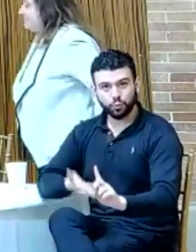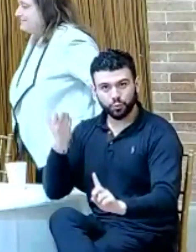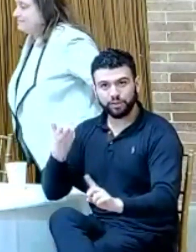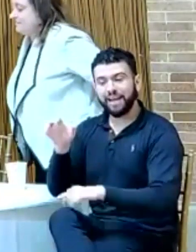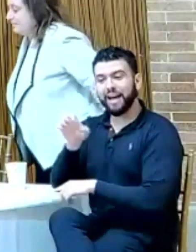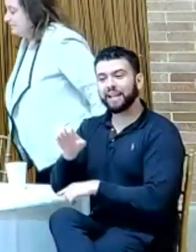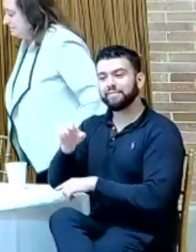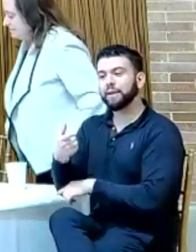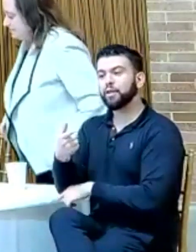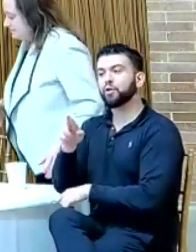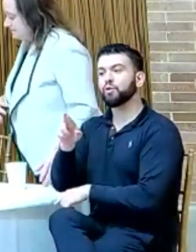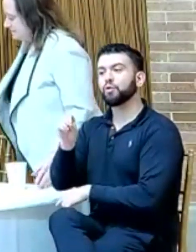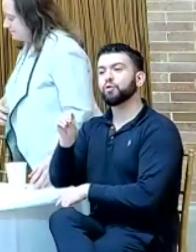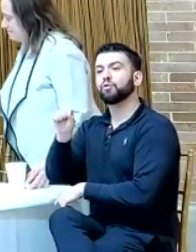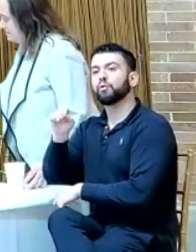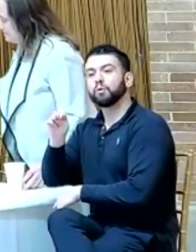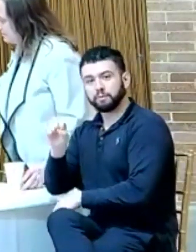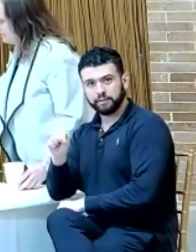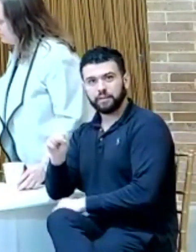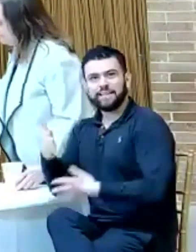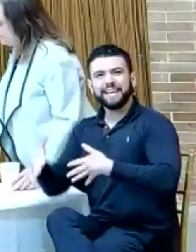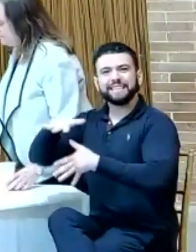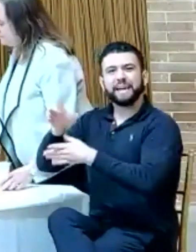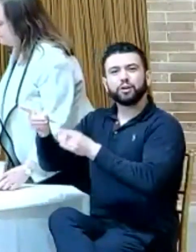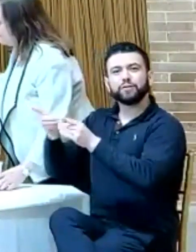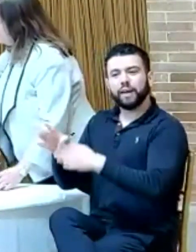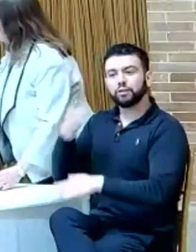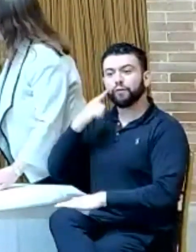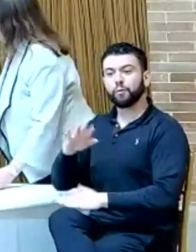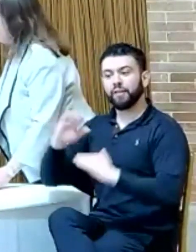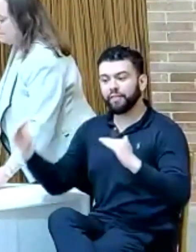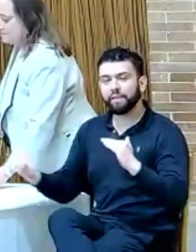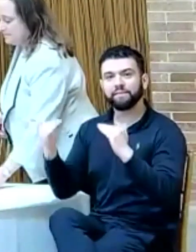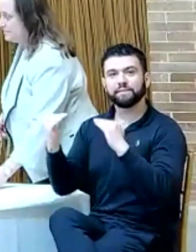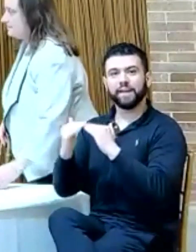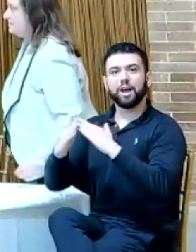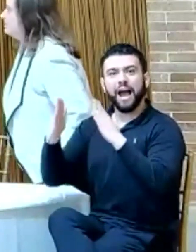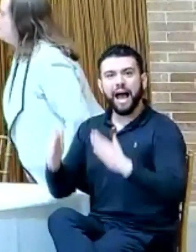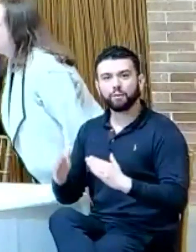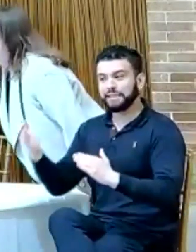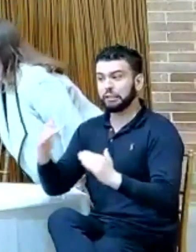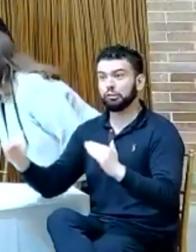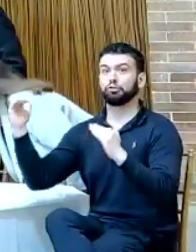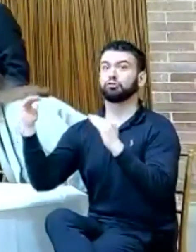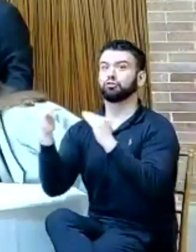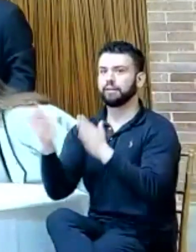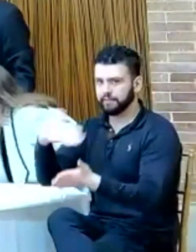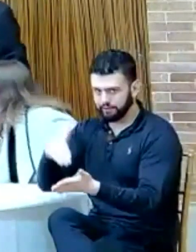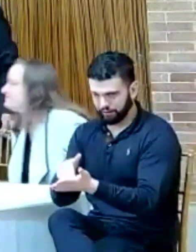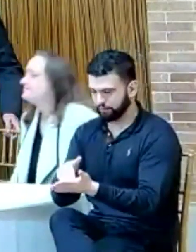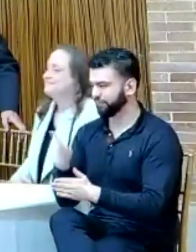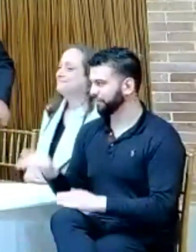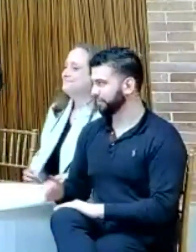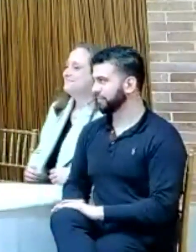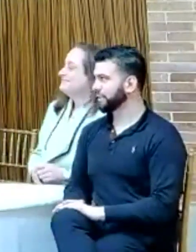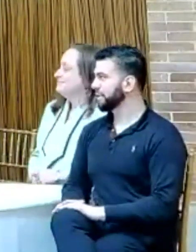Elizabeth grman the executive director of the fair housing Justice Center so